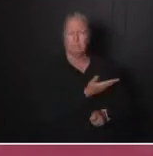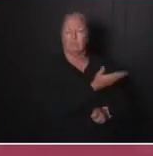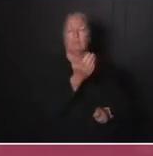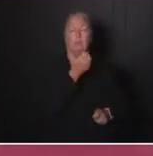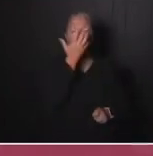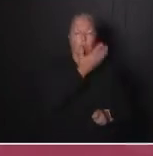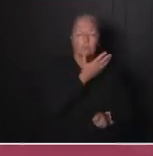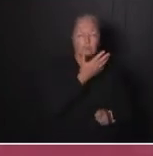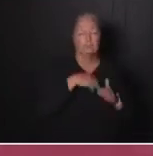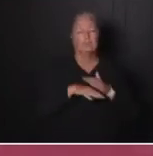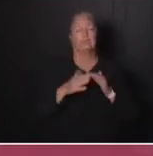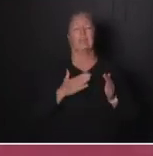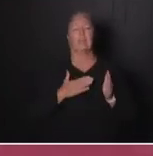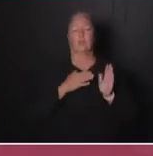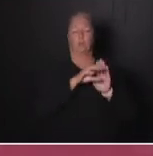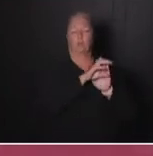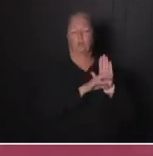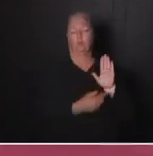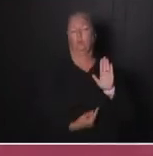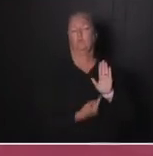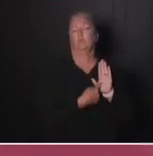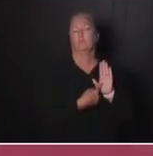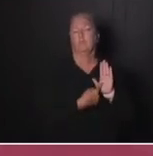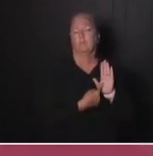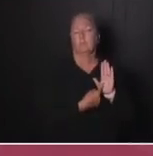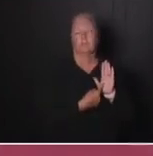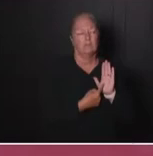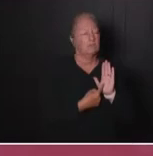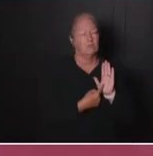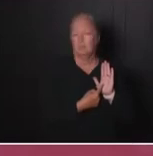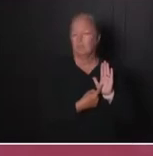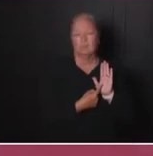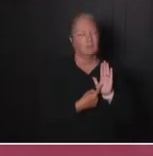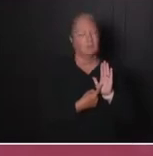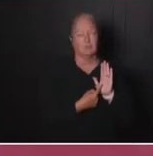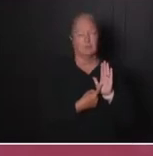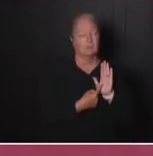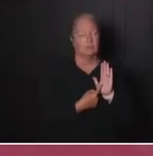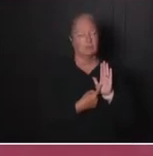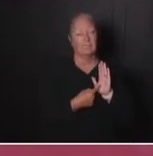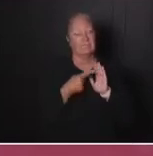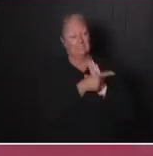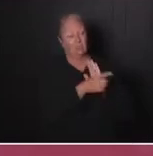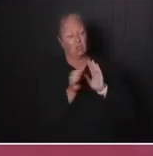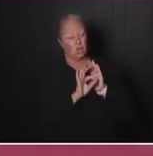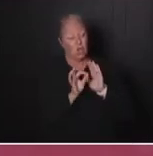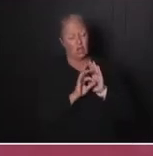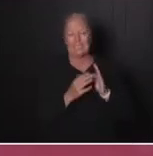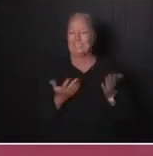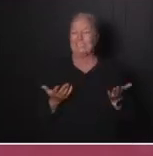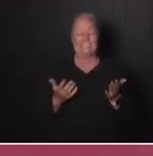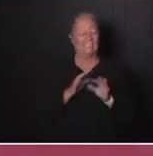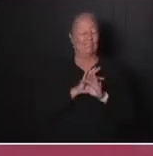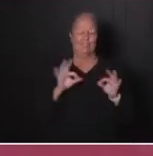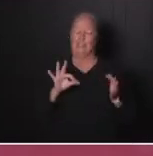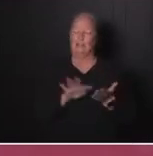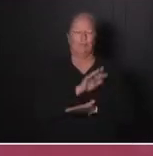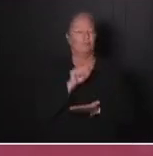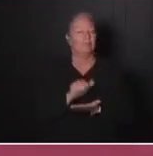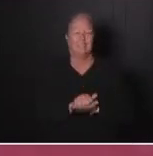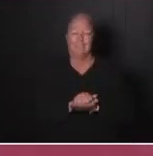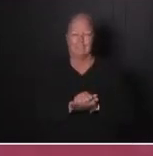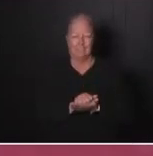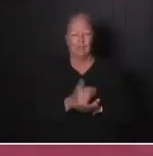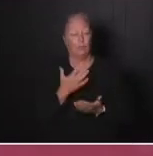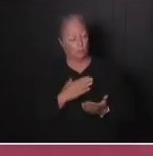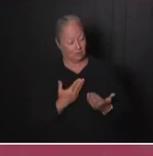in our constitution. We're diminished as a nation while that doesn't occur, and we'll give